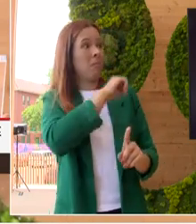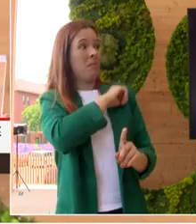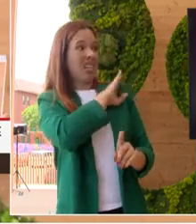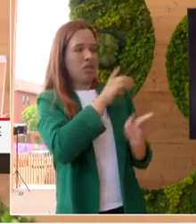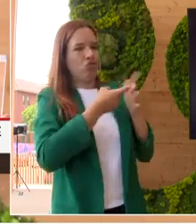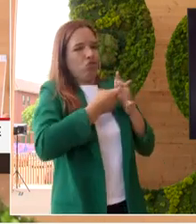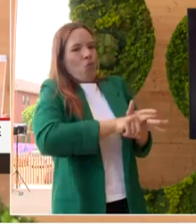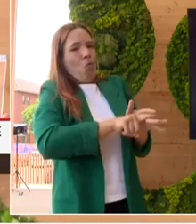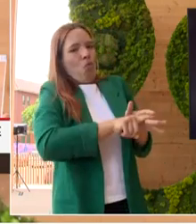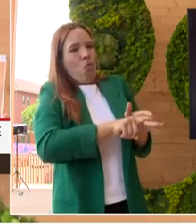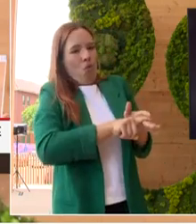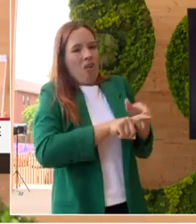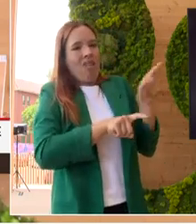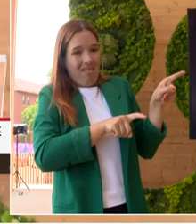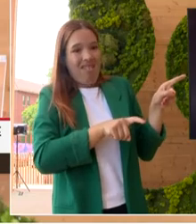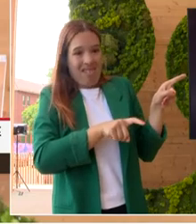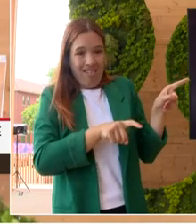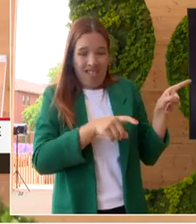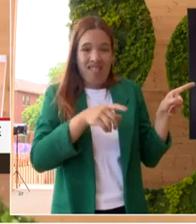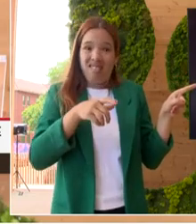Spa and Wellness Center,